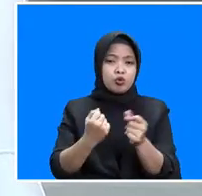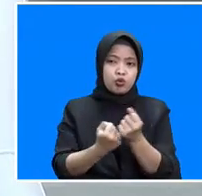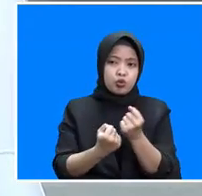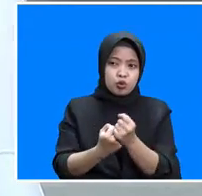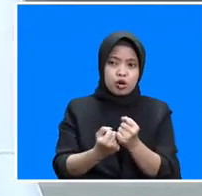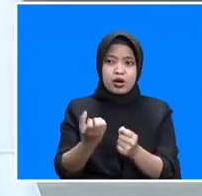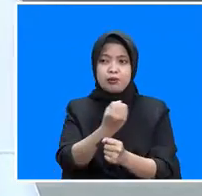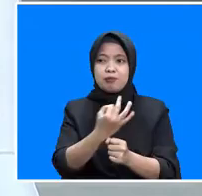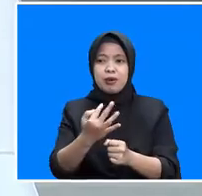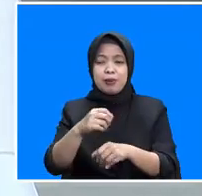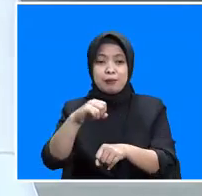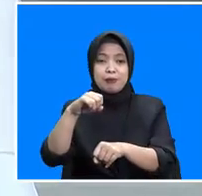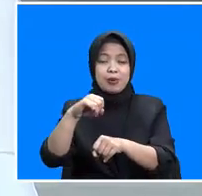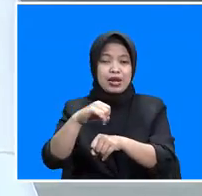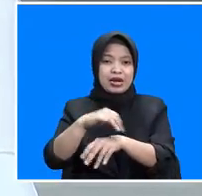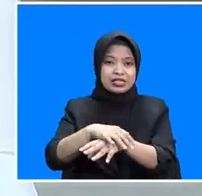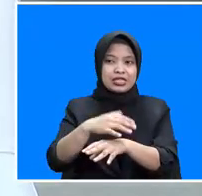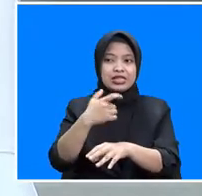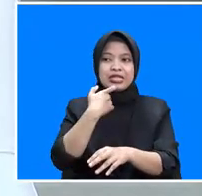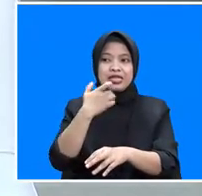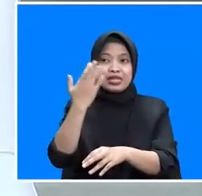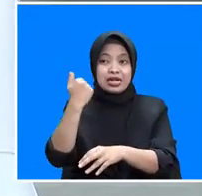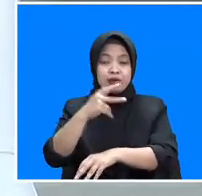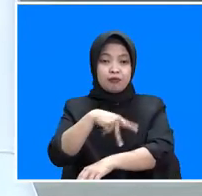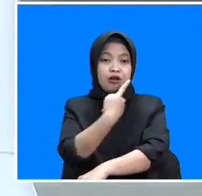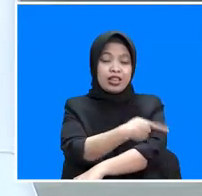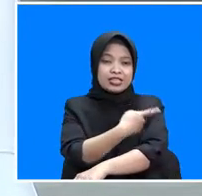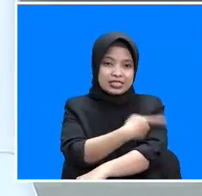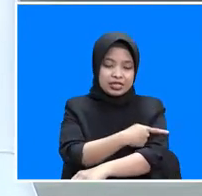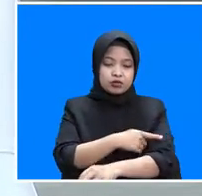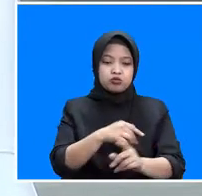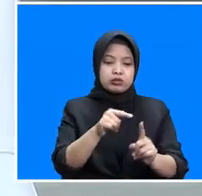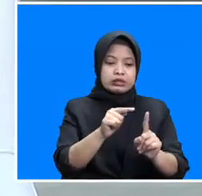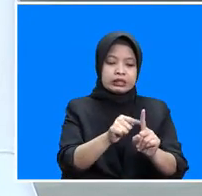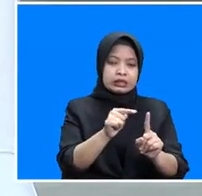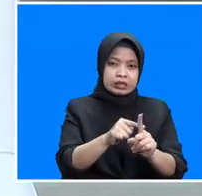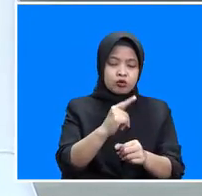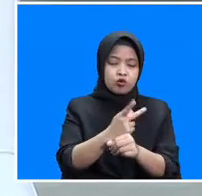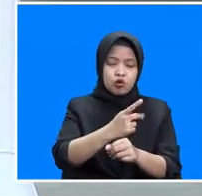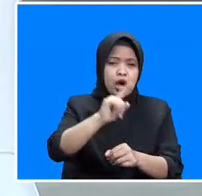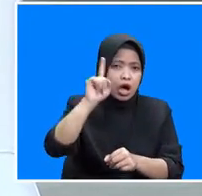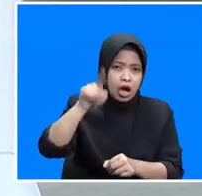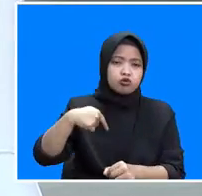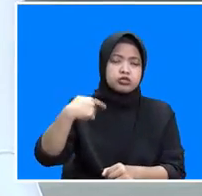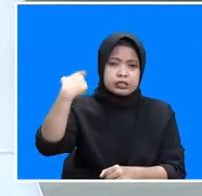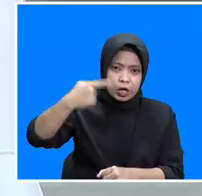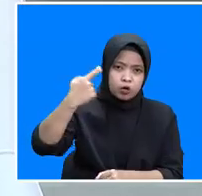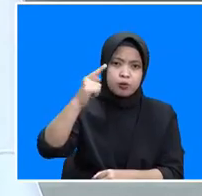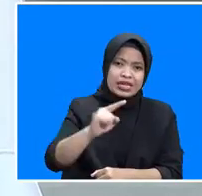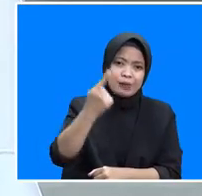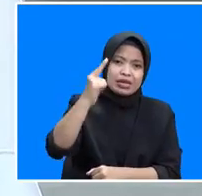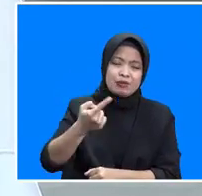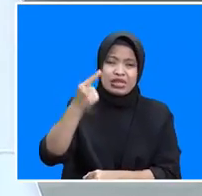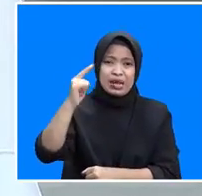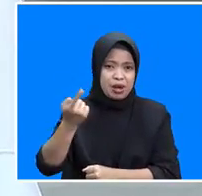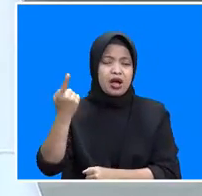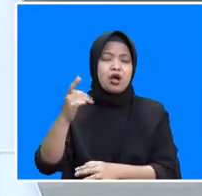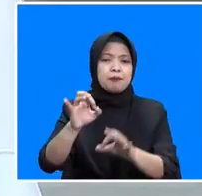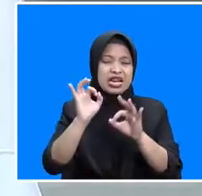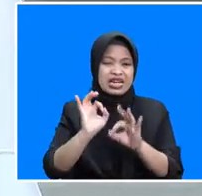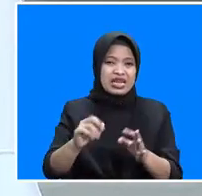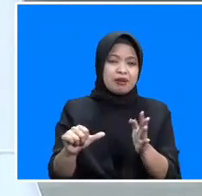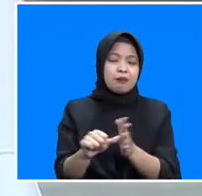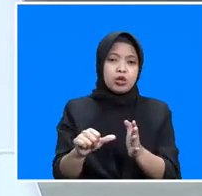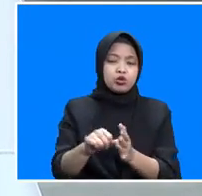of the vaccination, prioritizing teachers and education personnel, and also helping them with the